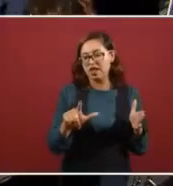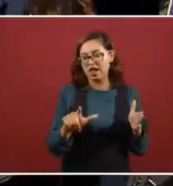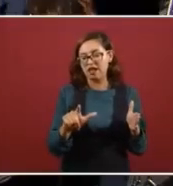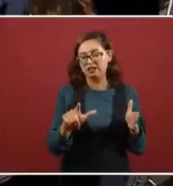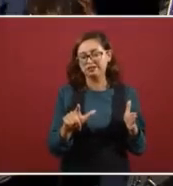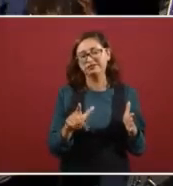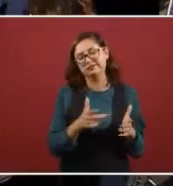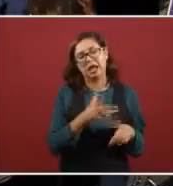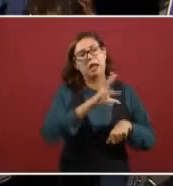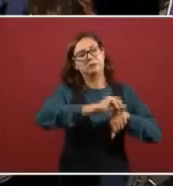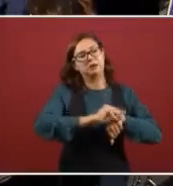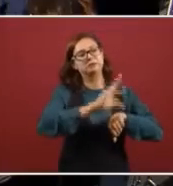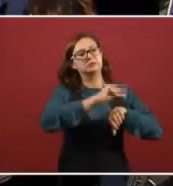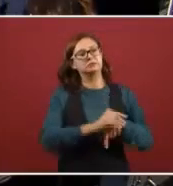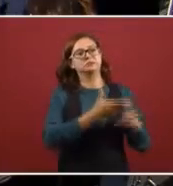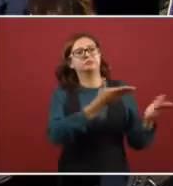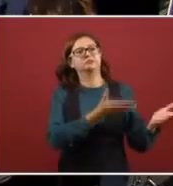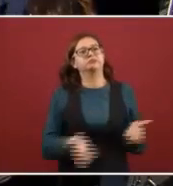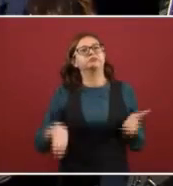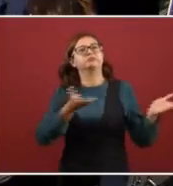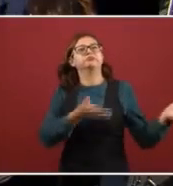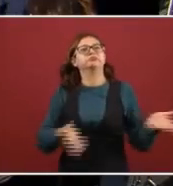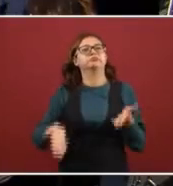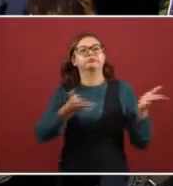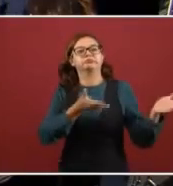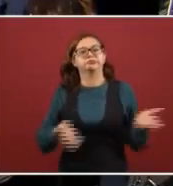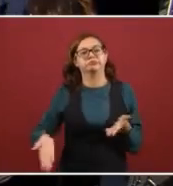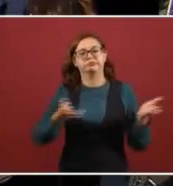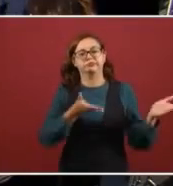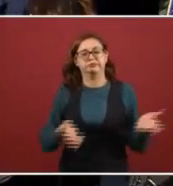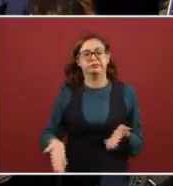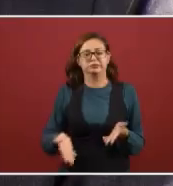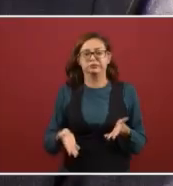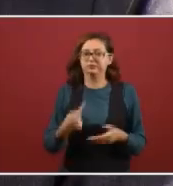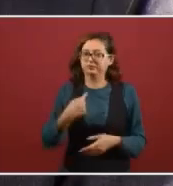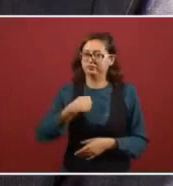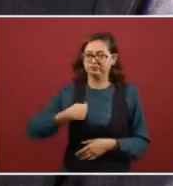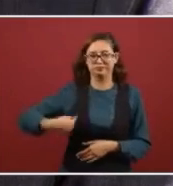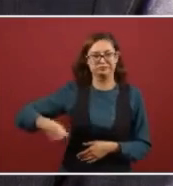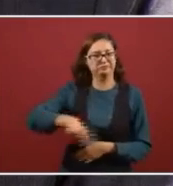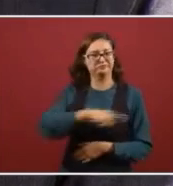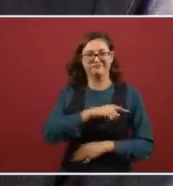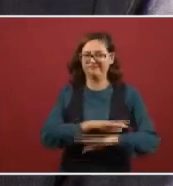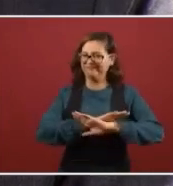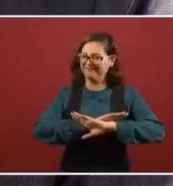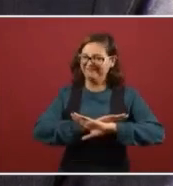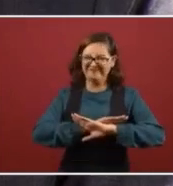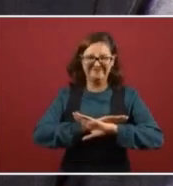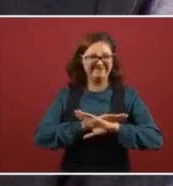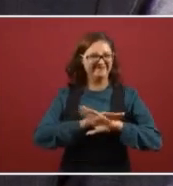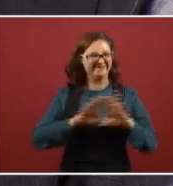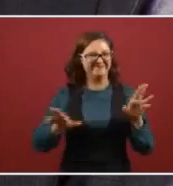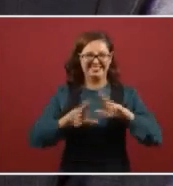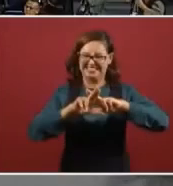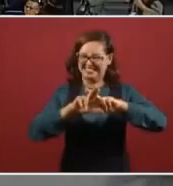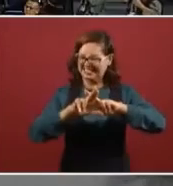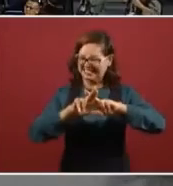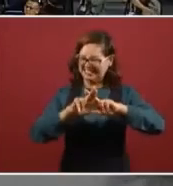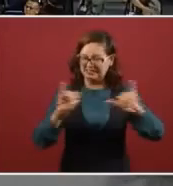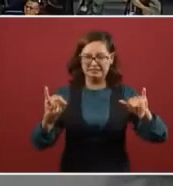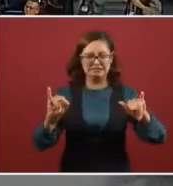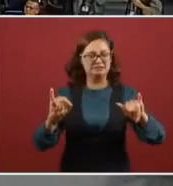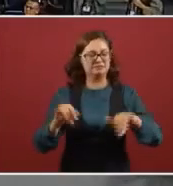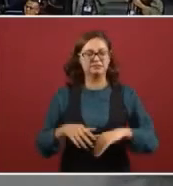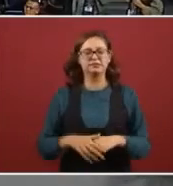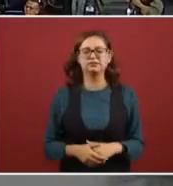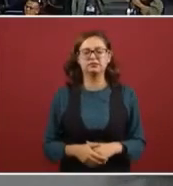antiguo régimen, with the previous los regimen, gobiernos anteriores. with the previous governments. No, No